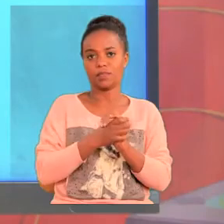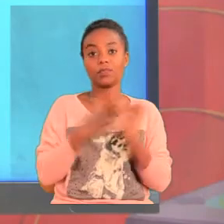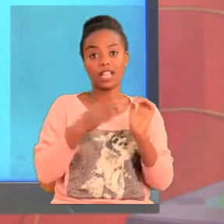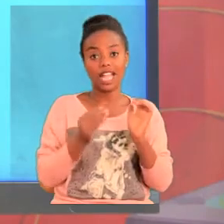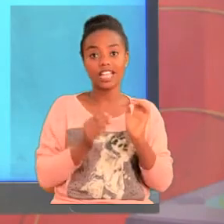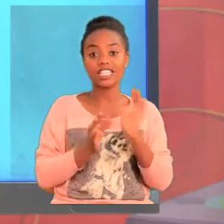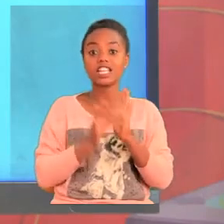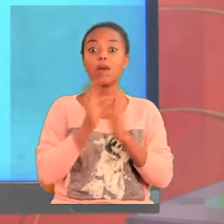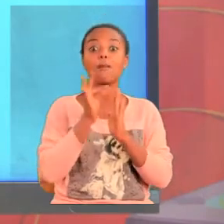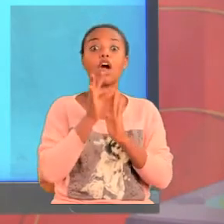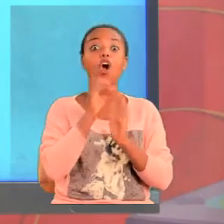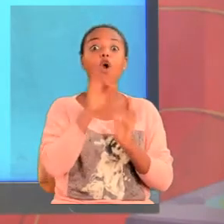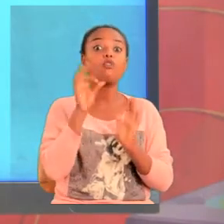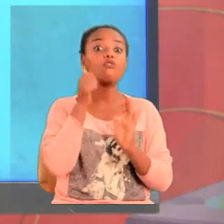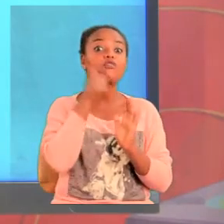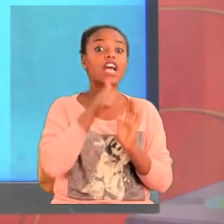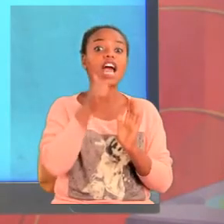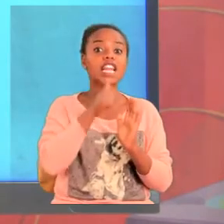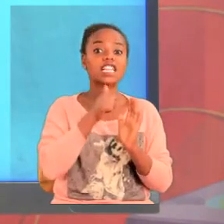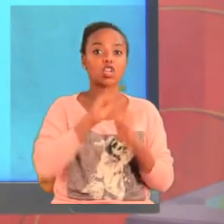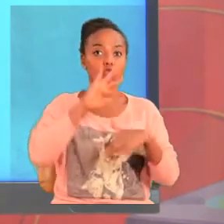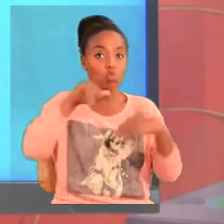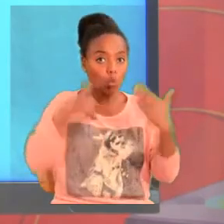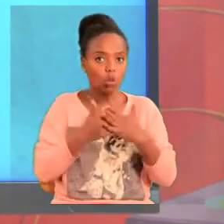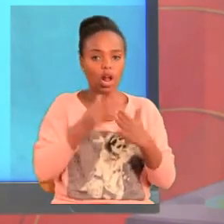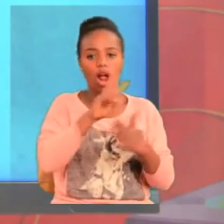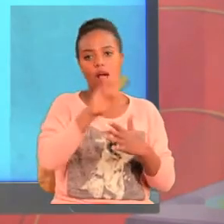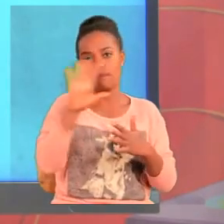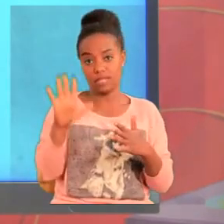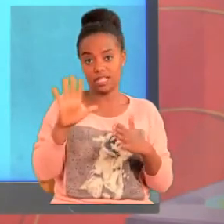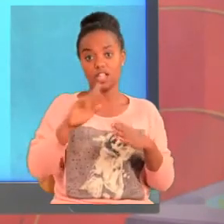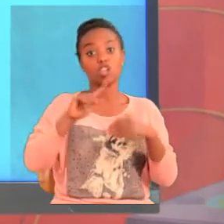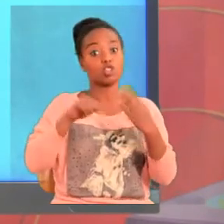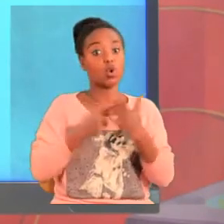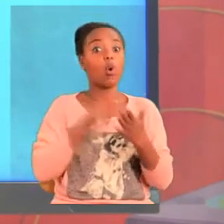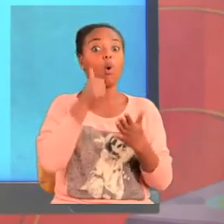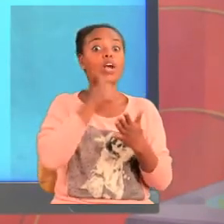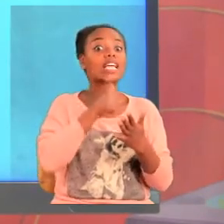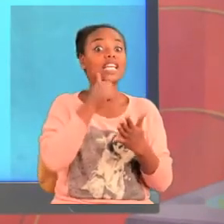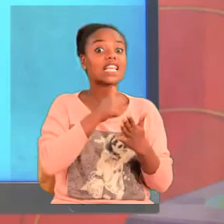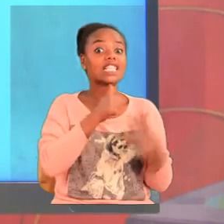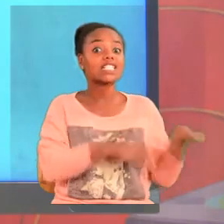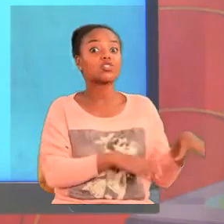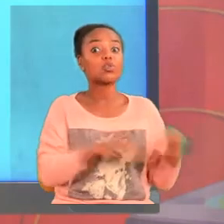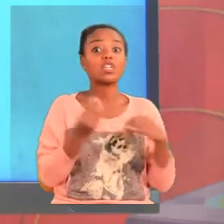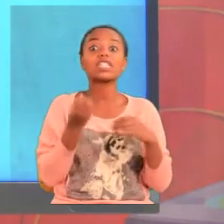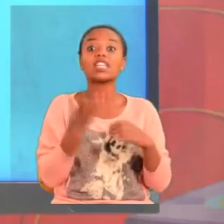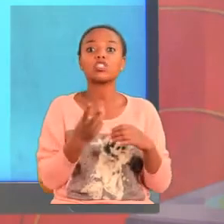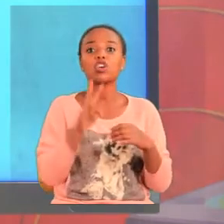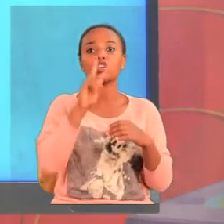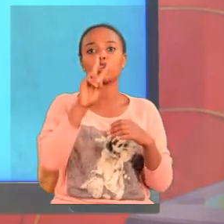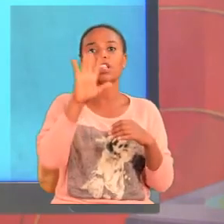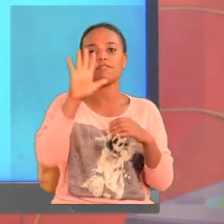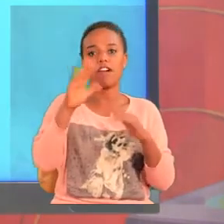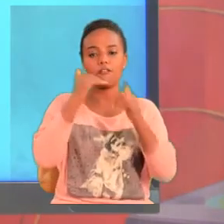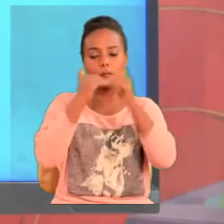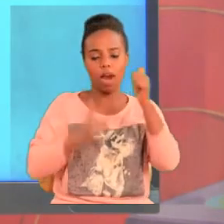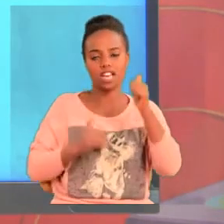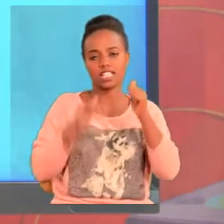And the number of girls, since the total number of students 25, the number of girls is 25 minus 10 is